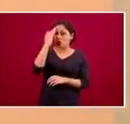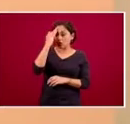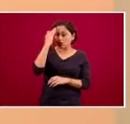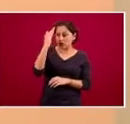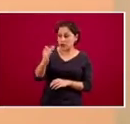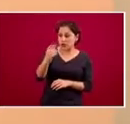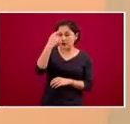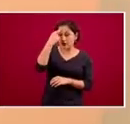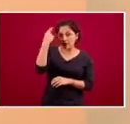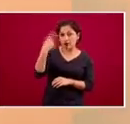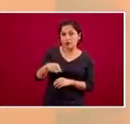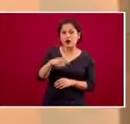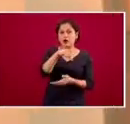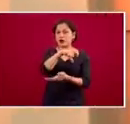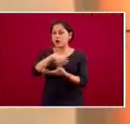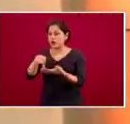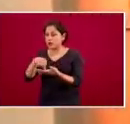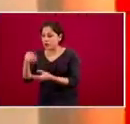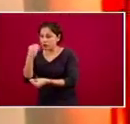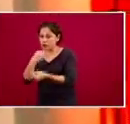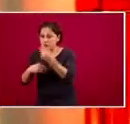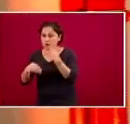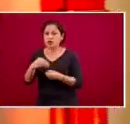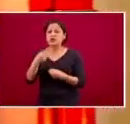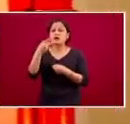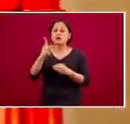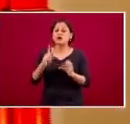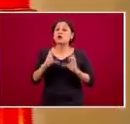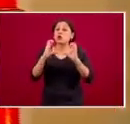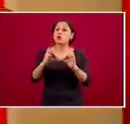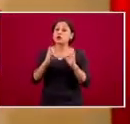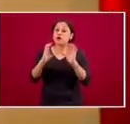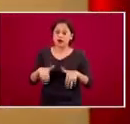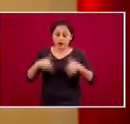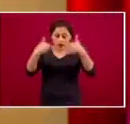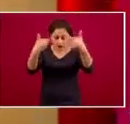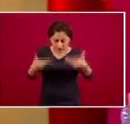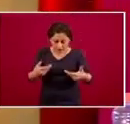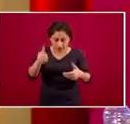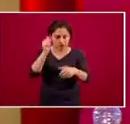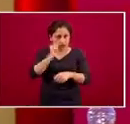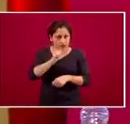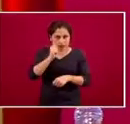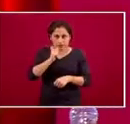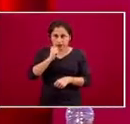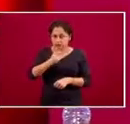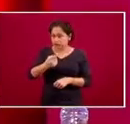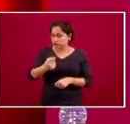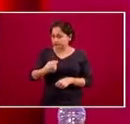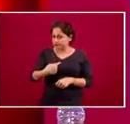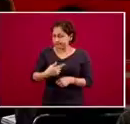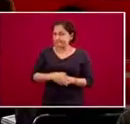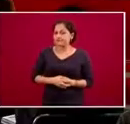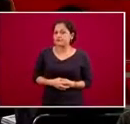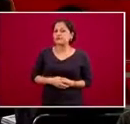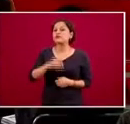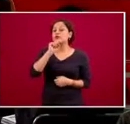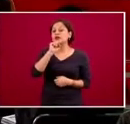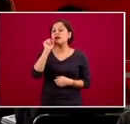own initiative when it comes to contributing to this situation as well.